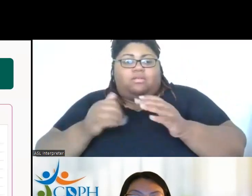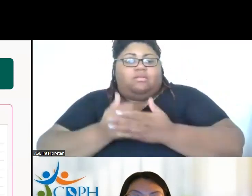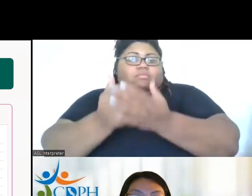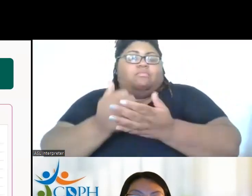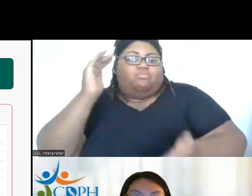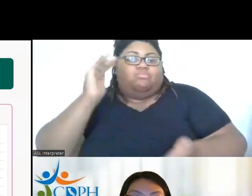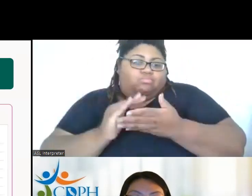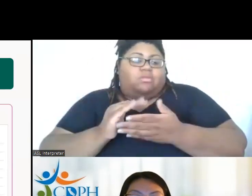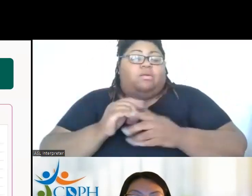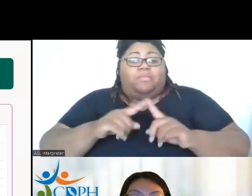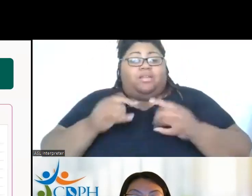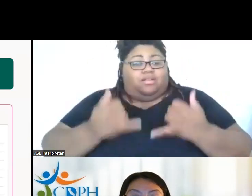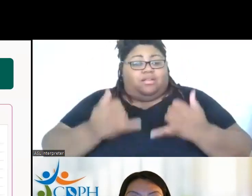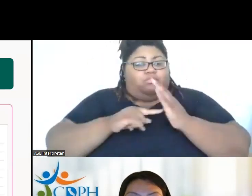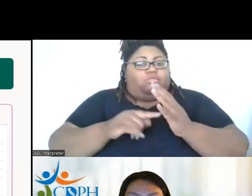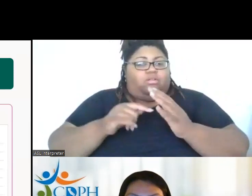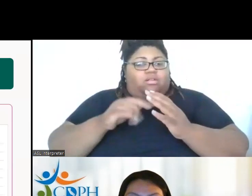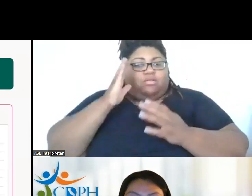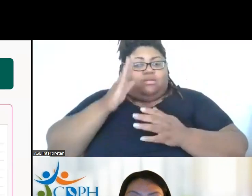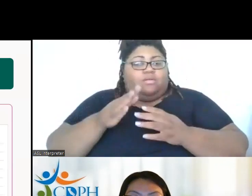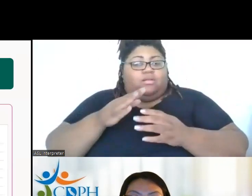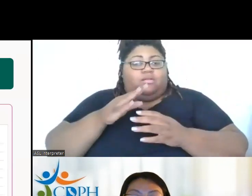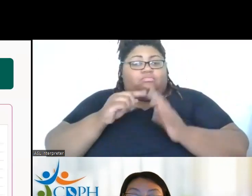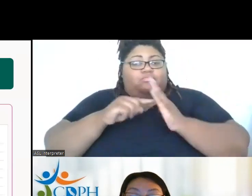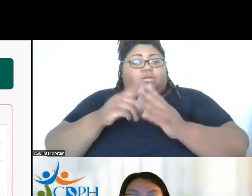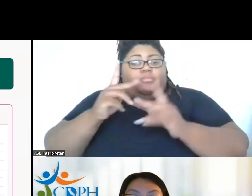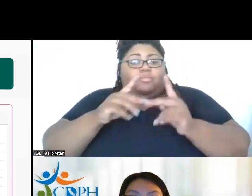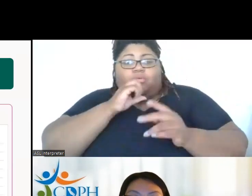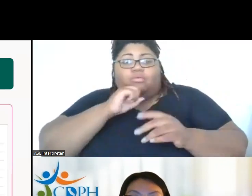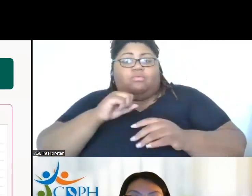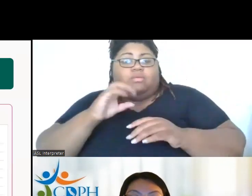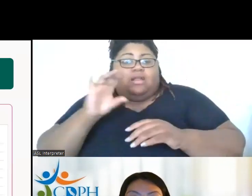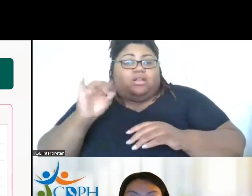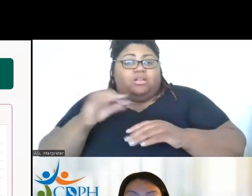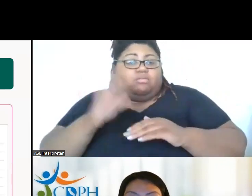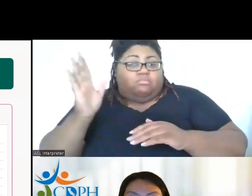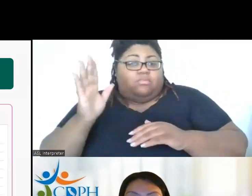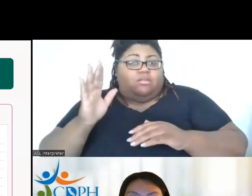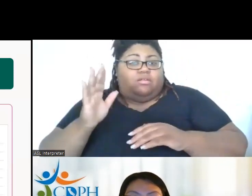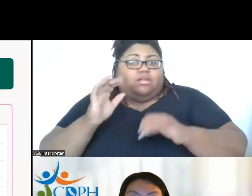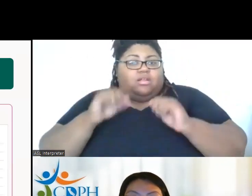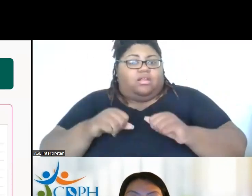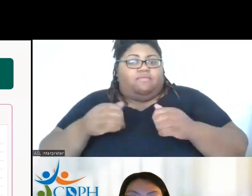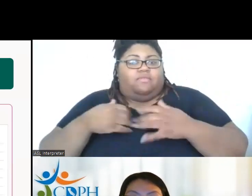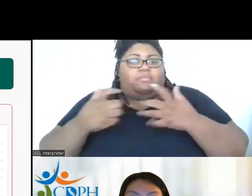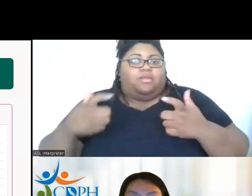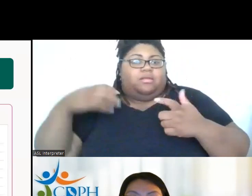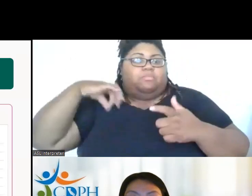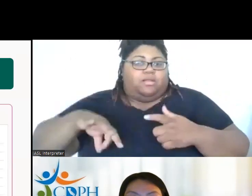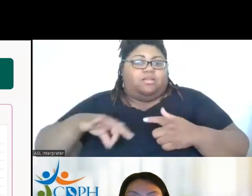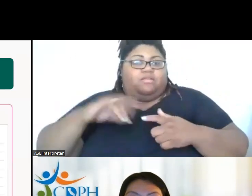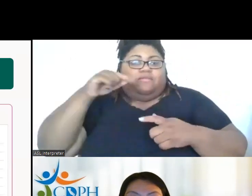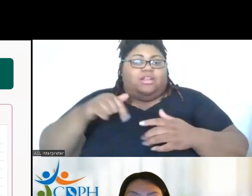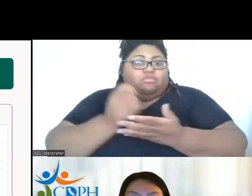are both safe and effective in those over the age of 80, and they all consistently show that the greatest benefit is to those who are over